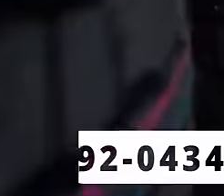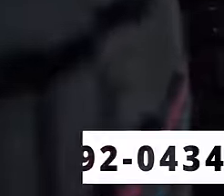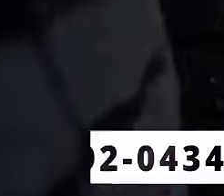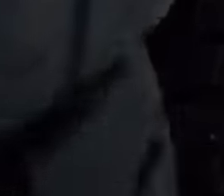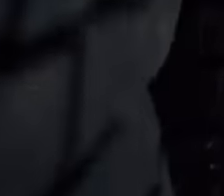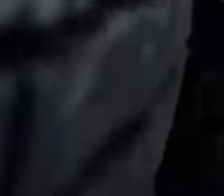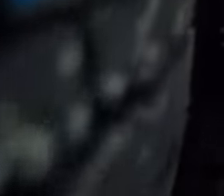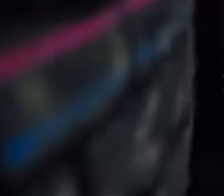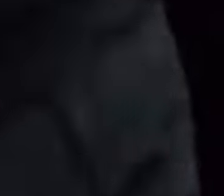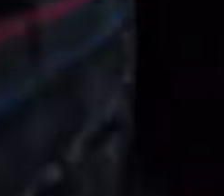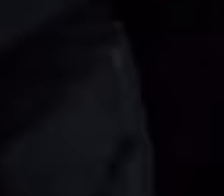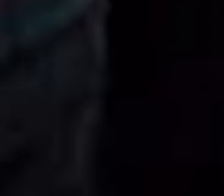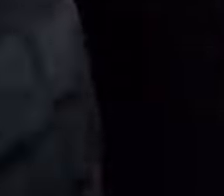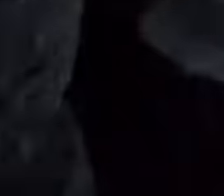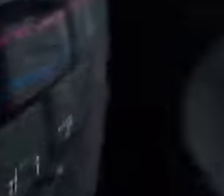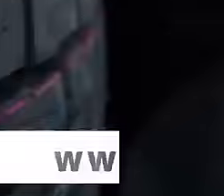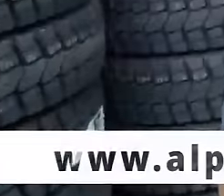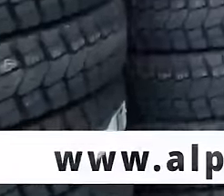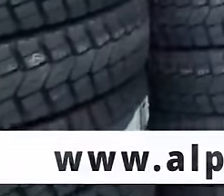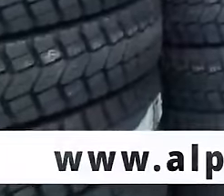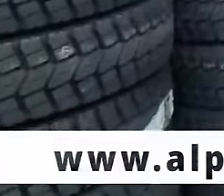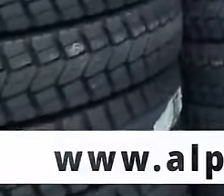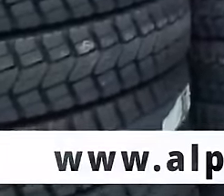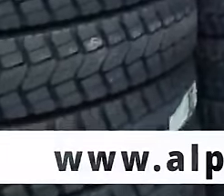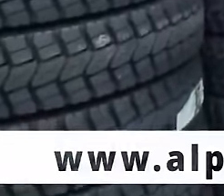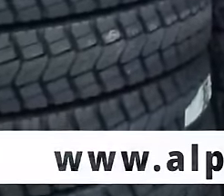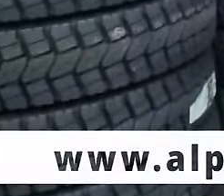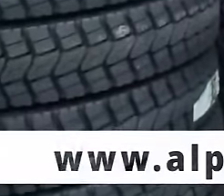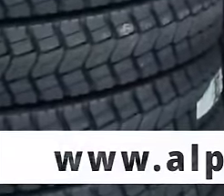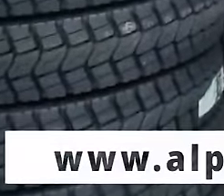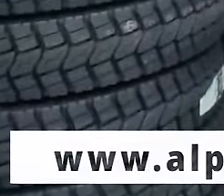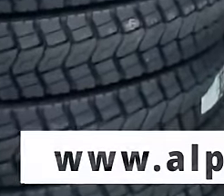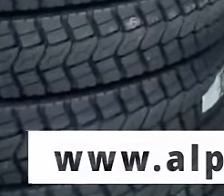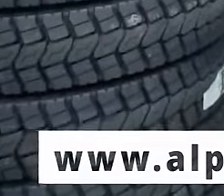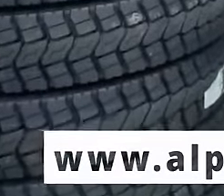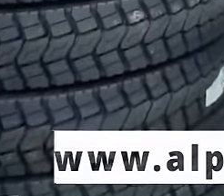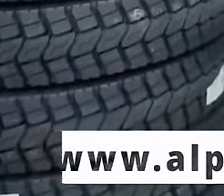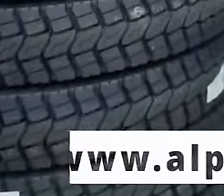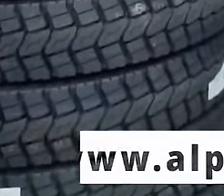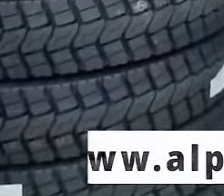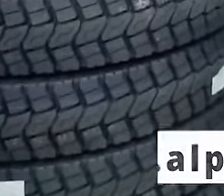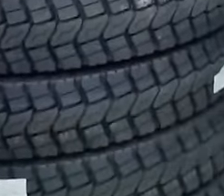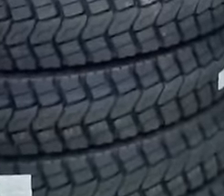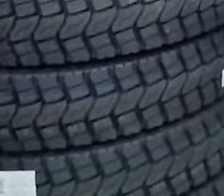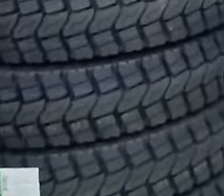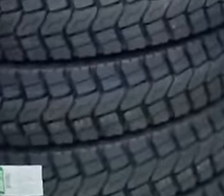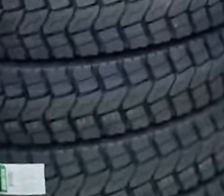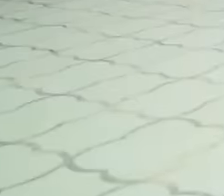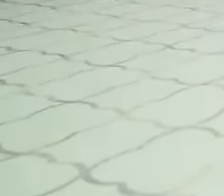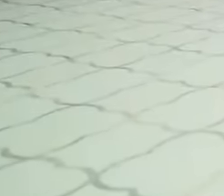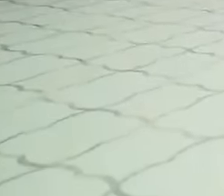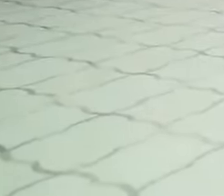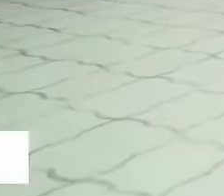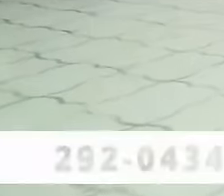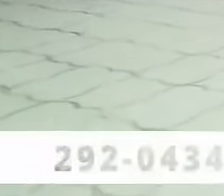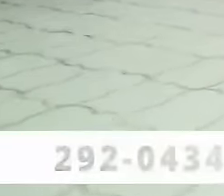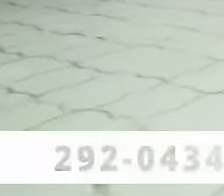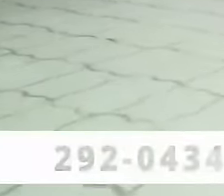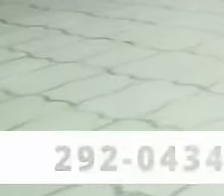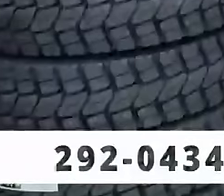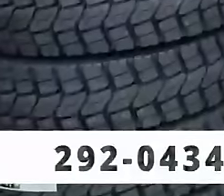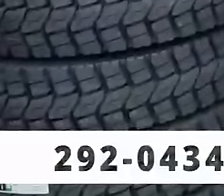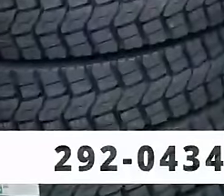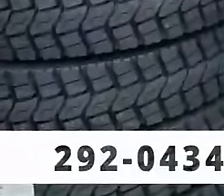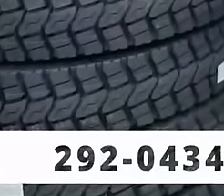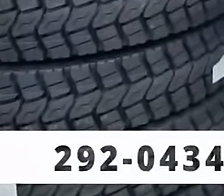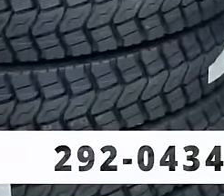Caribbean market. Step Rising and Greemax are our truck line of tires. Duron, our luxury sedans and SUV. All our